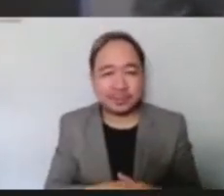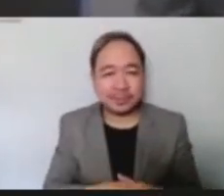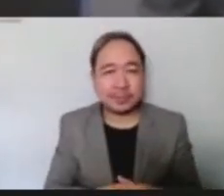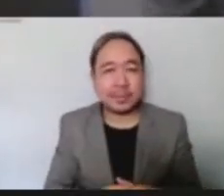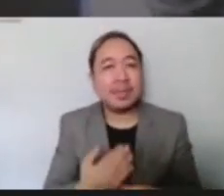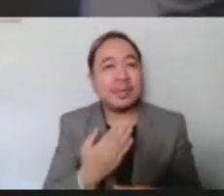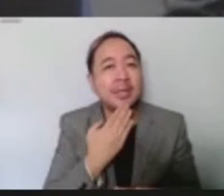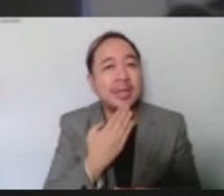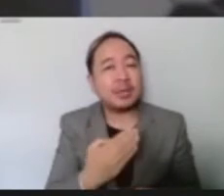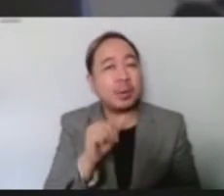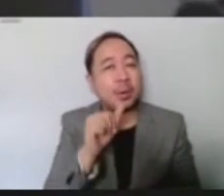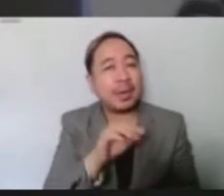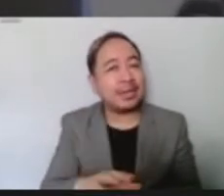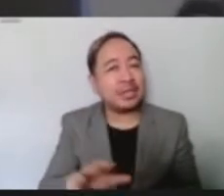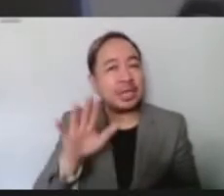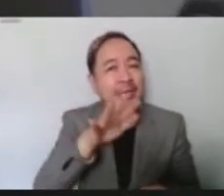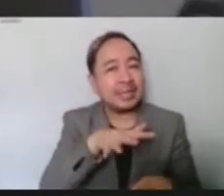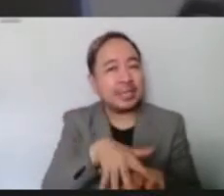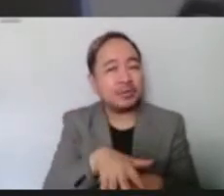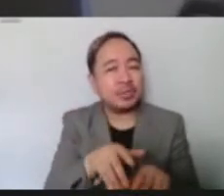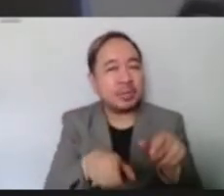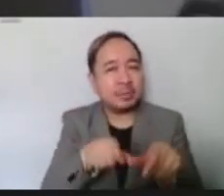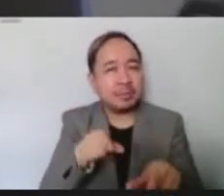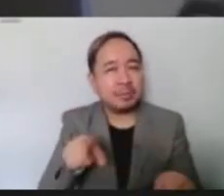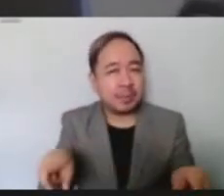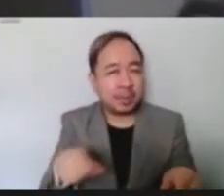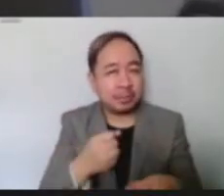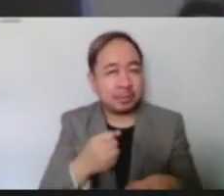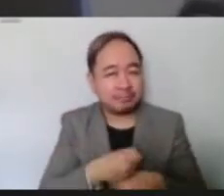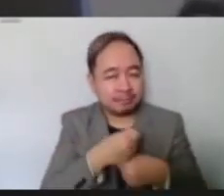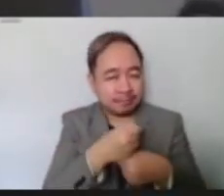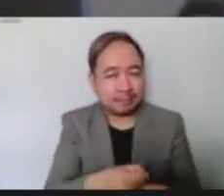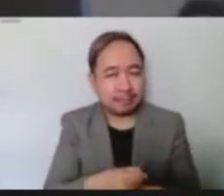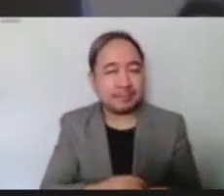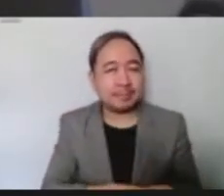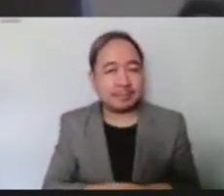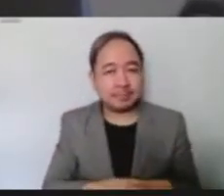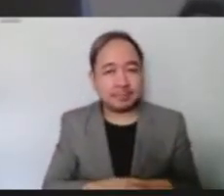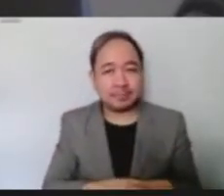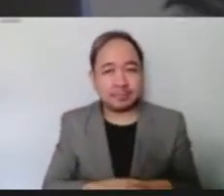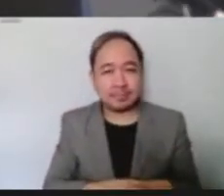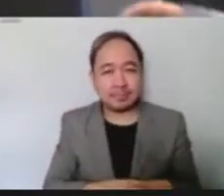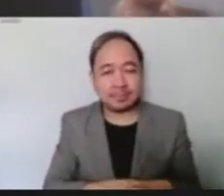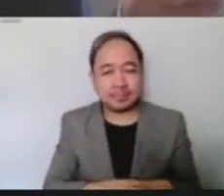indigenous people the distinguished delegate from the Asia indigenous peoples fact